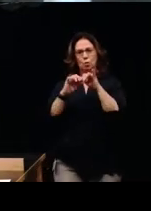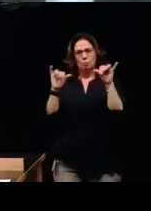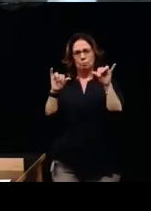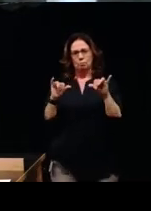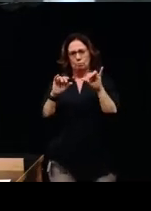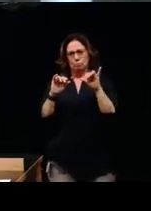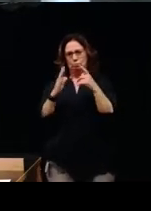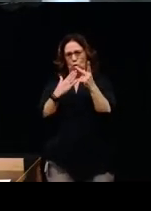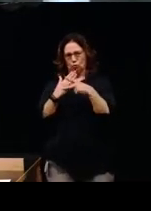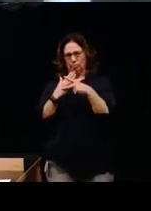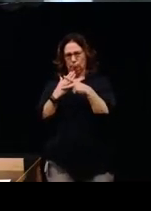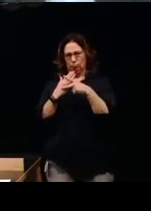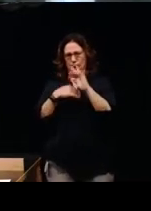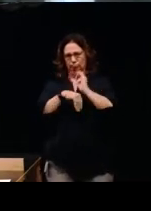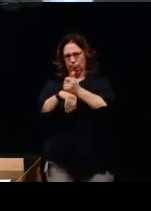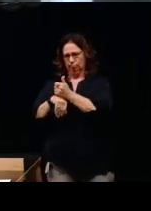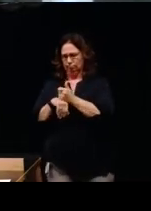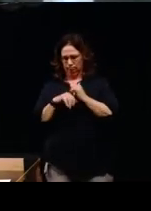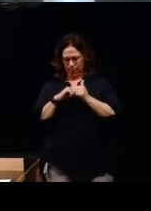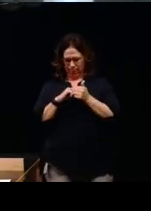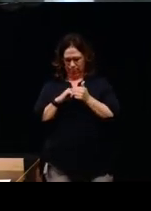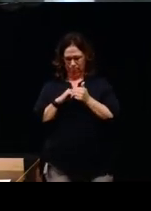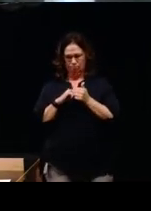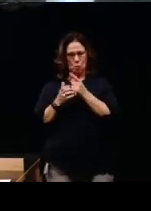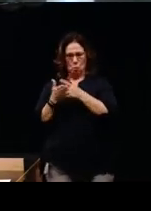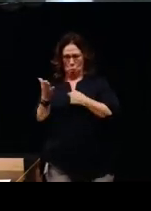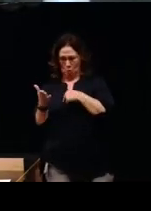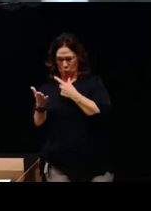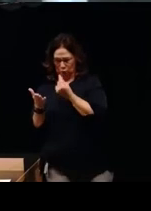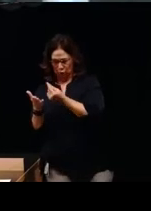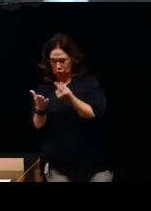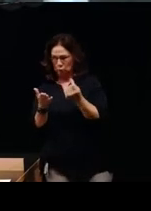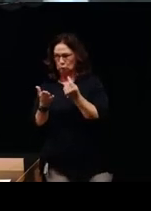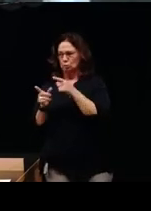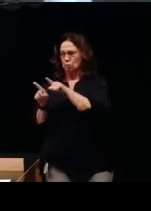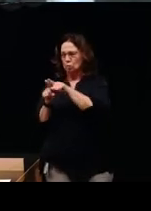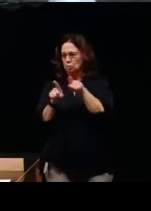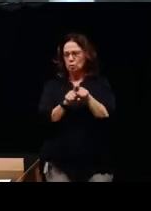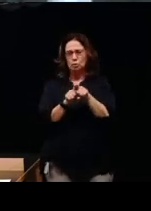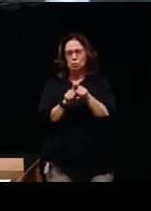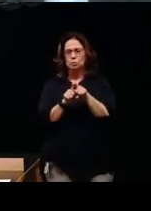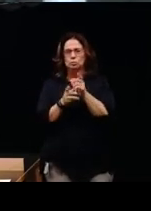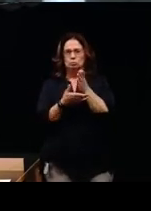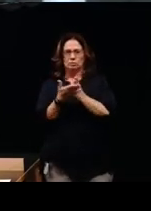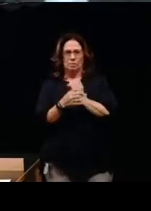in mind as we go through the evidence for why we do what we do and also some of the core components. So